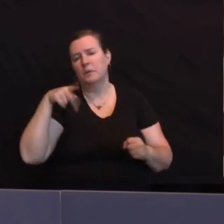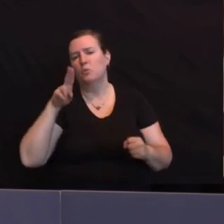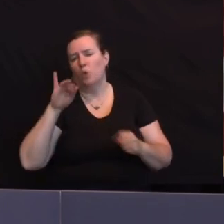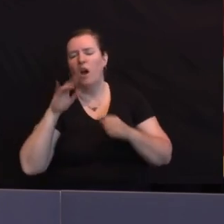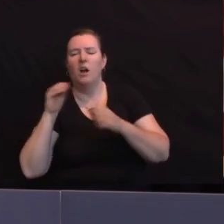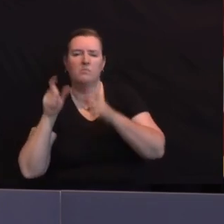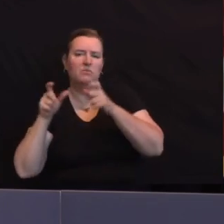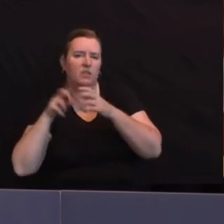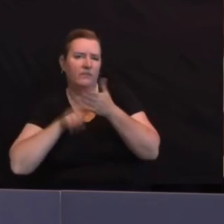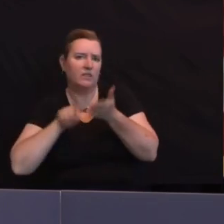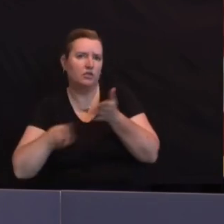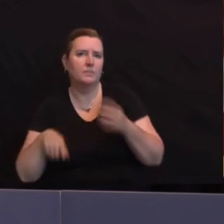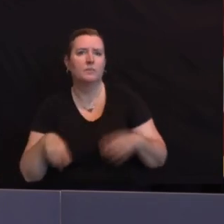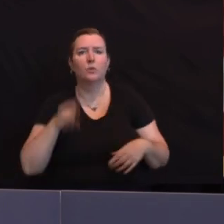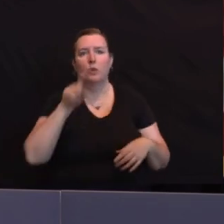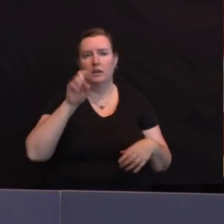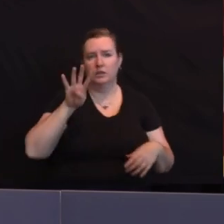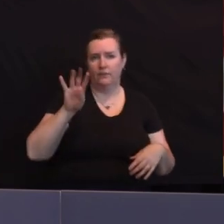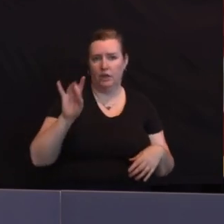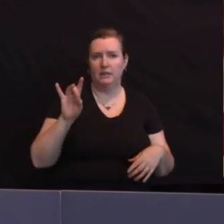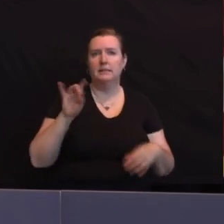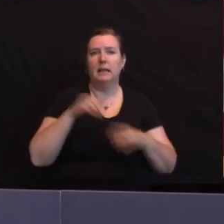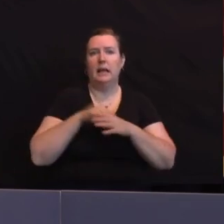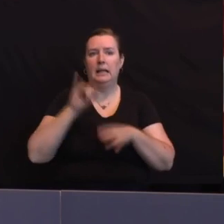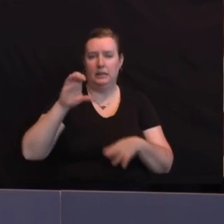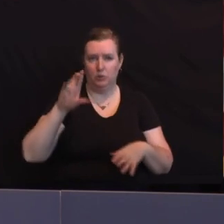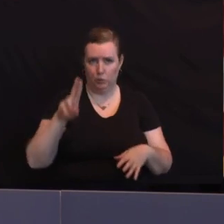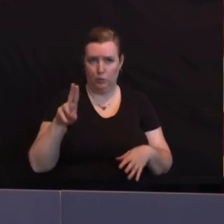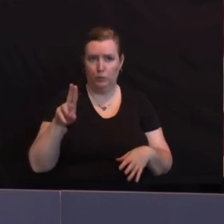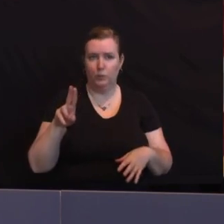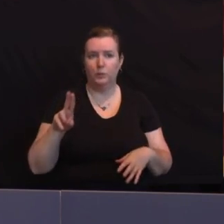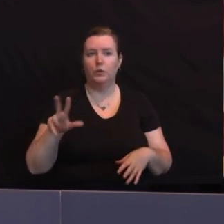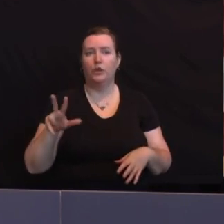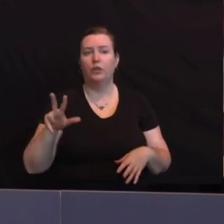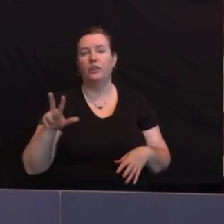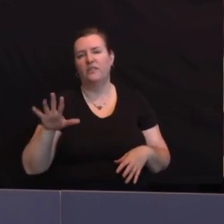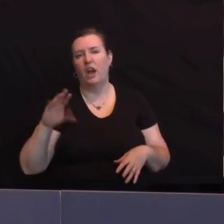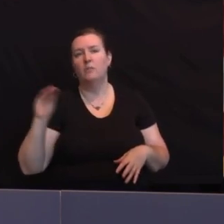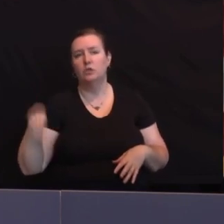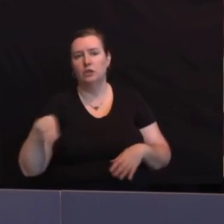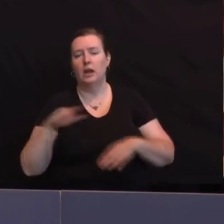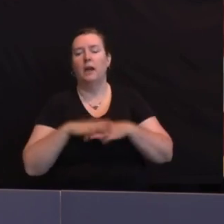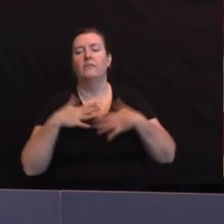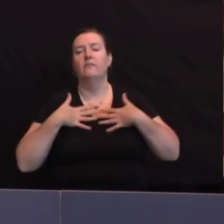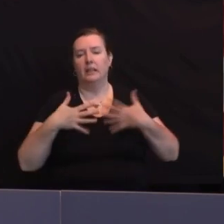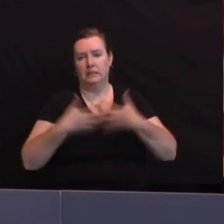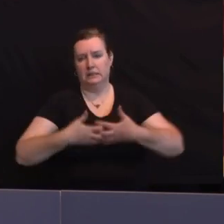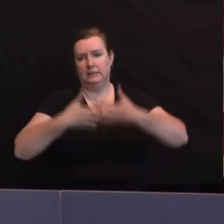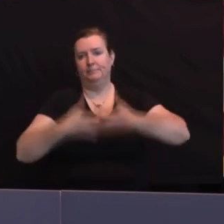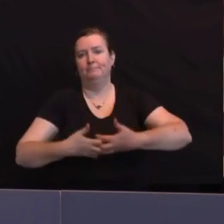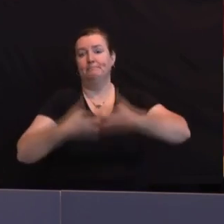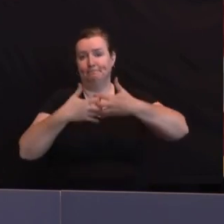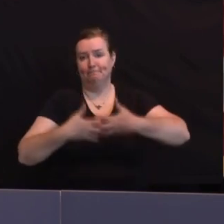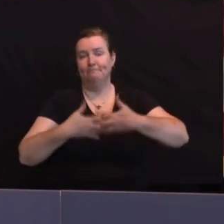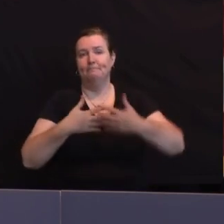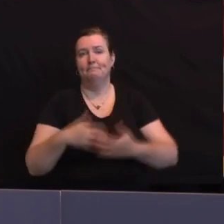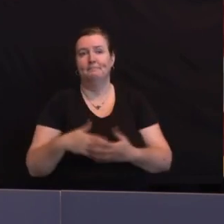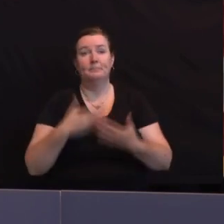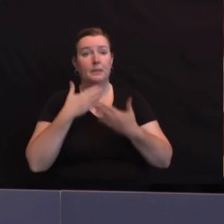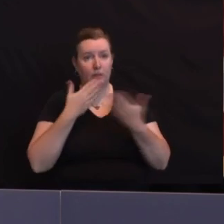those individuals are in critical care, of which 35% are on ventilators. Thankfully, there are no new reports